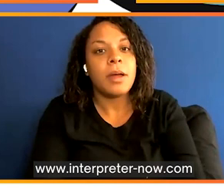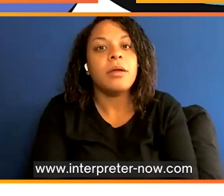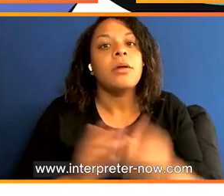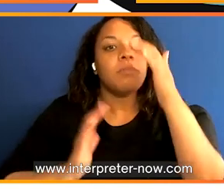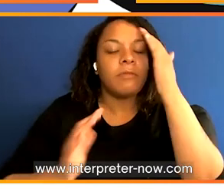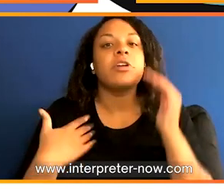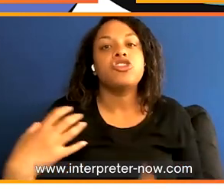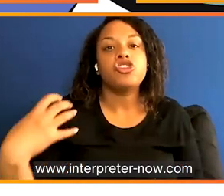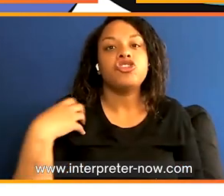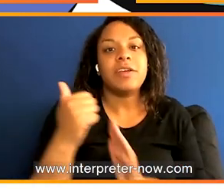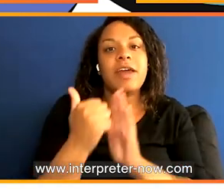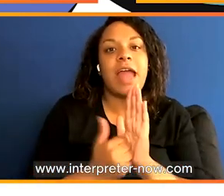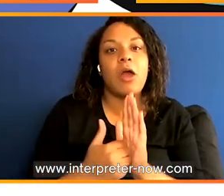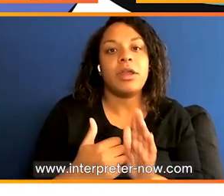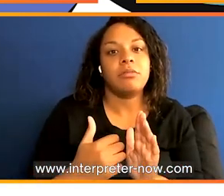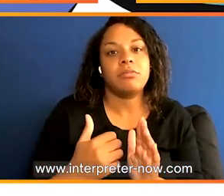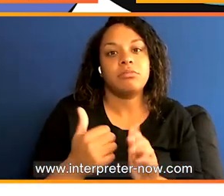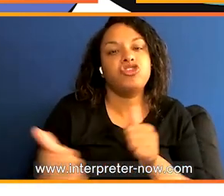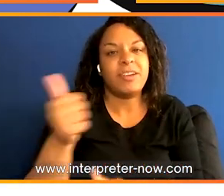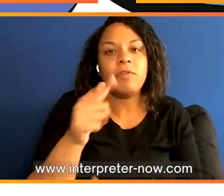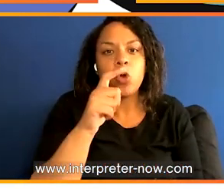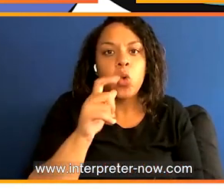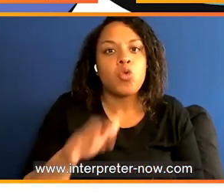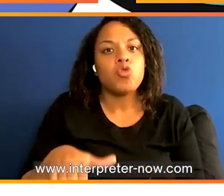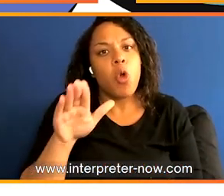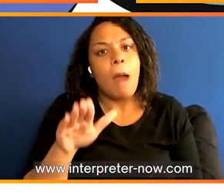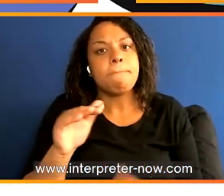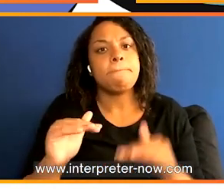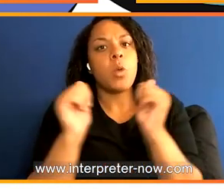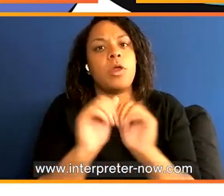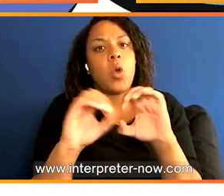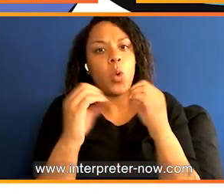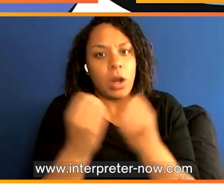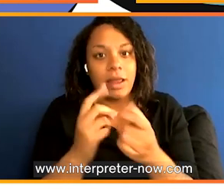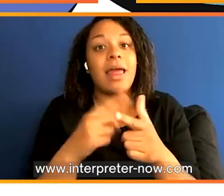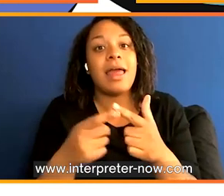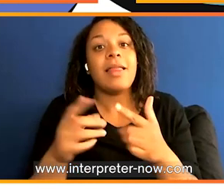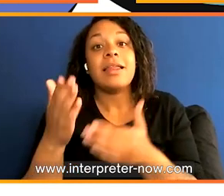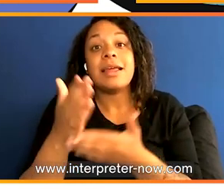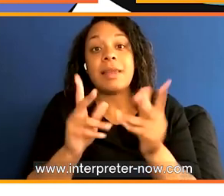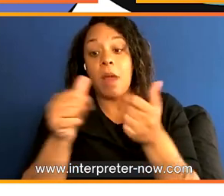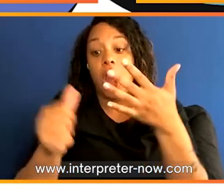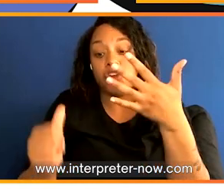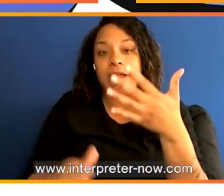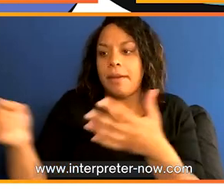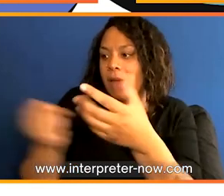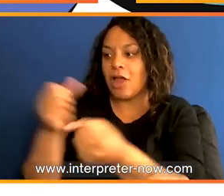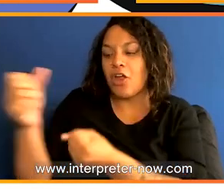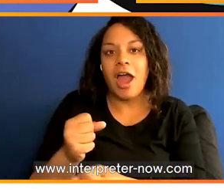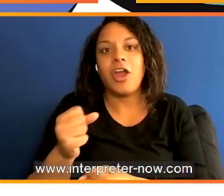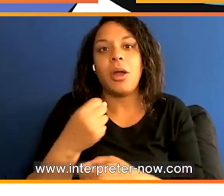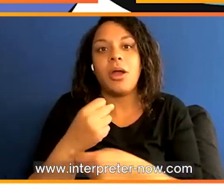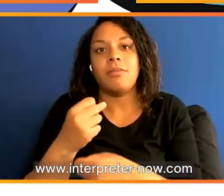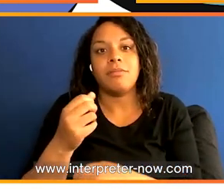replacing, but, you know, we had a chief accounting officer who had grown up in the organization, and it was just about bringing in